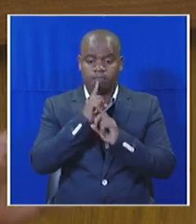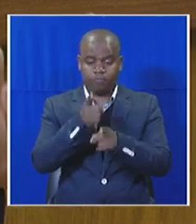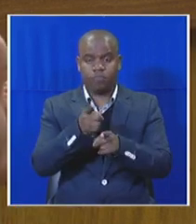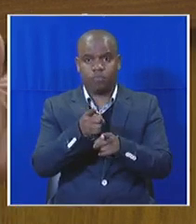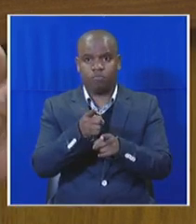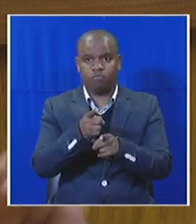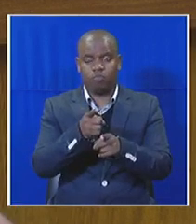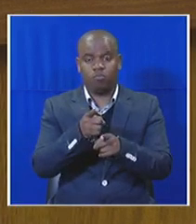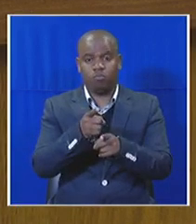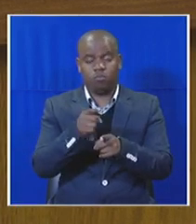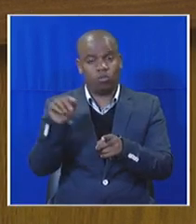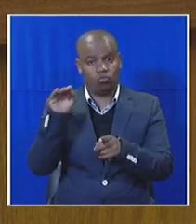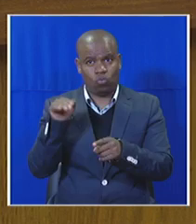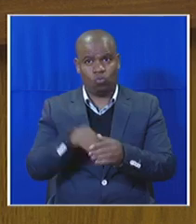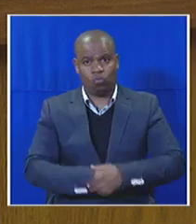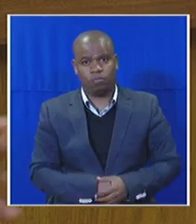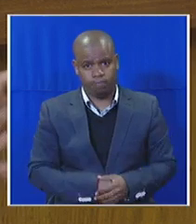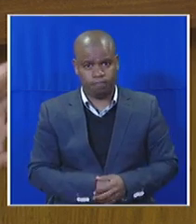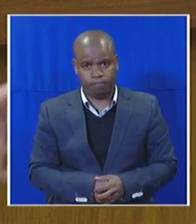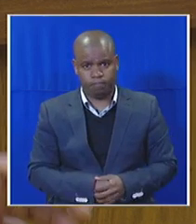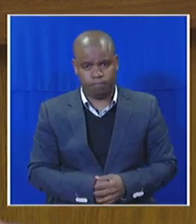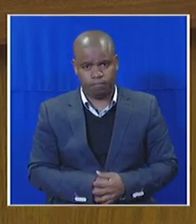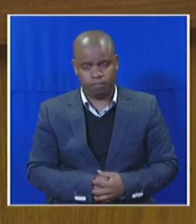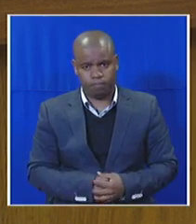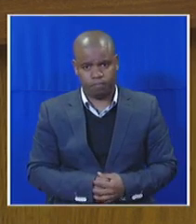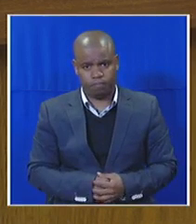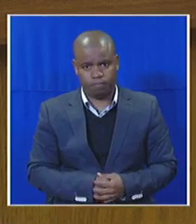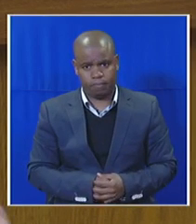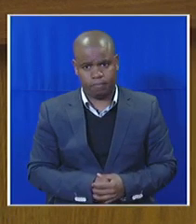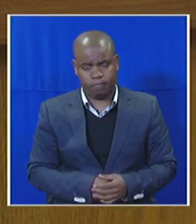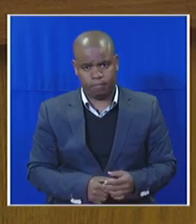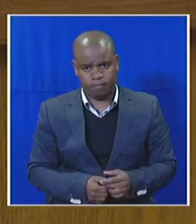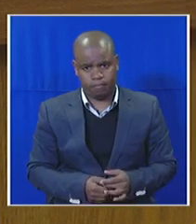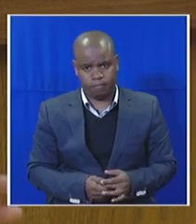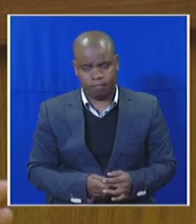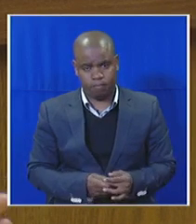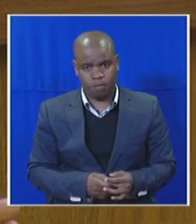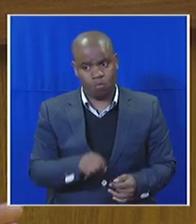But if you had heard me, you wouldn't be asking the question.